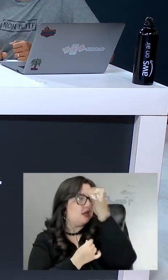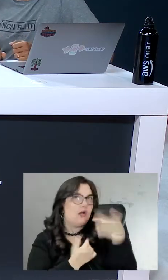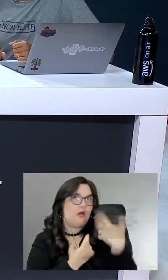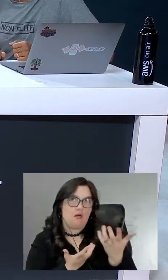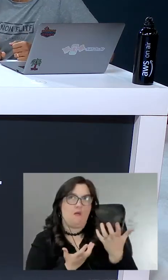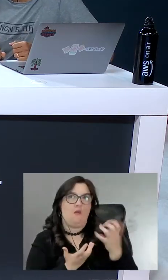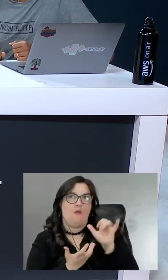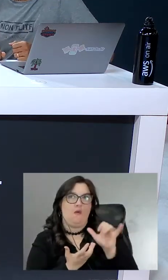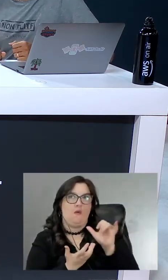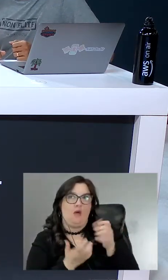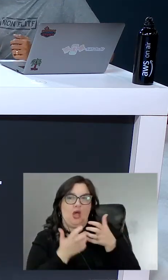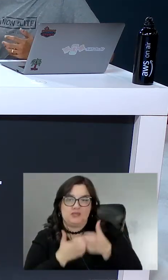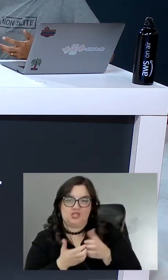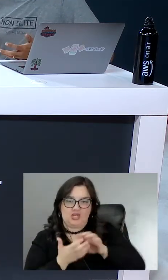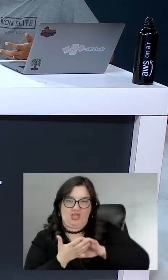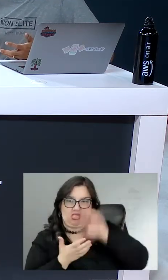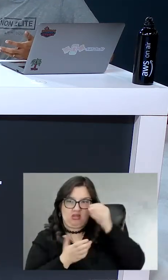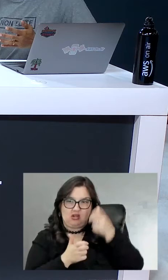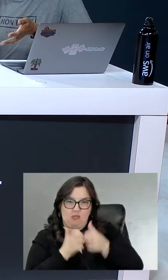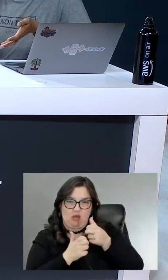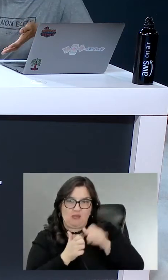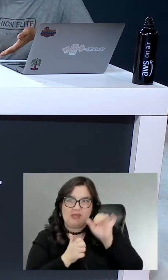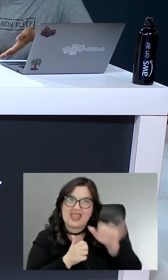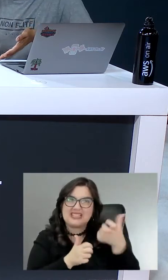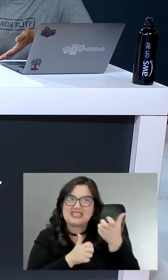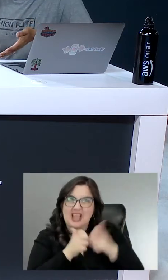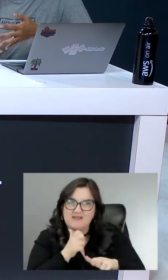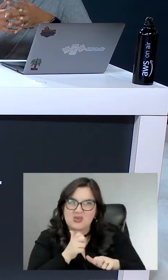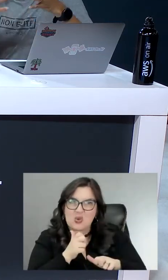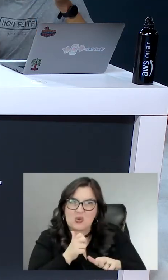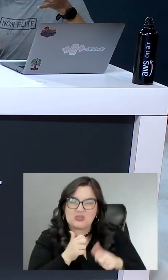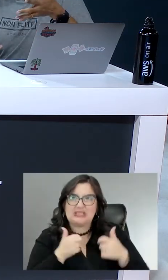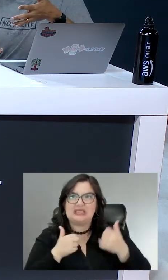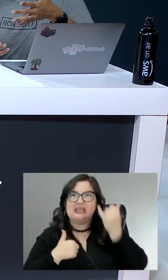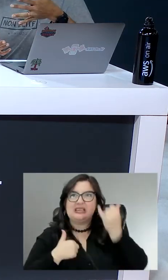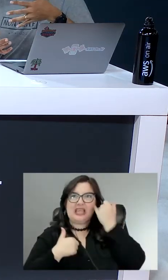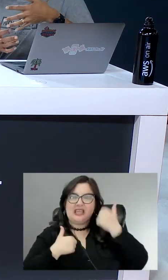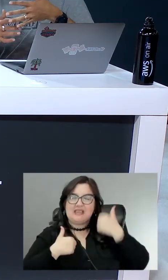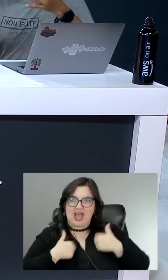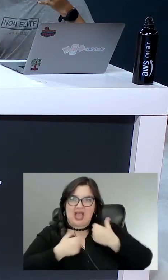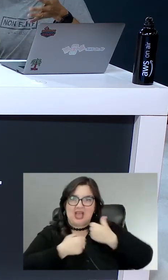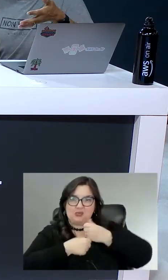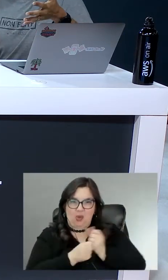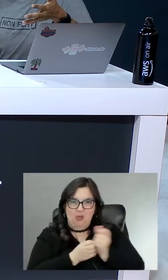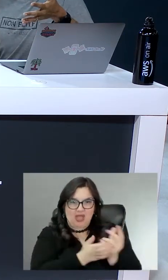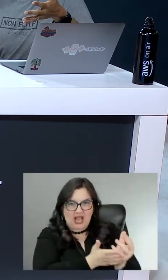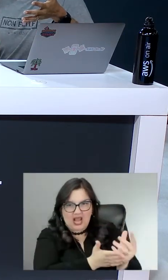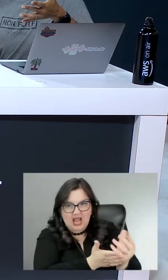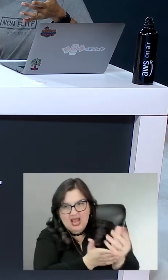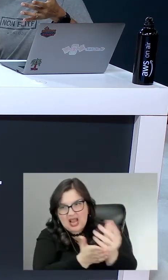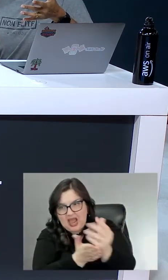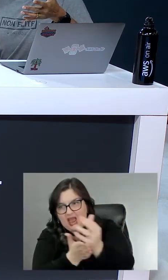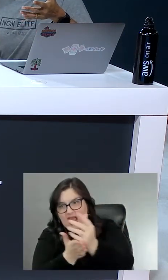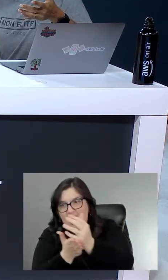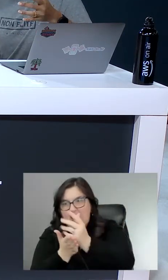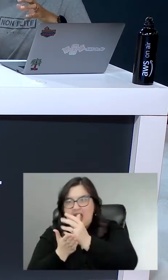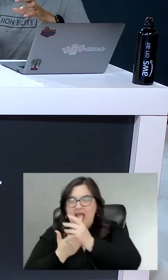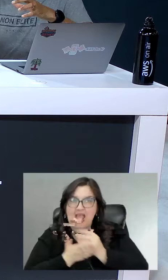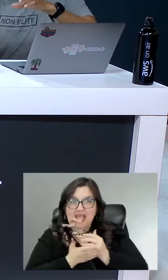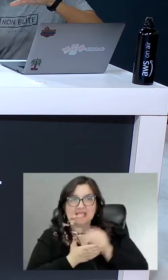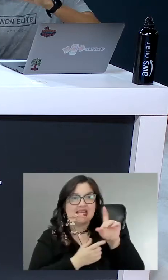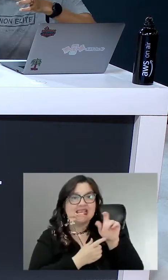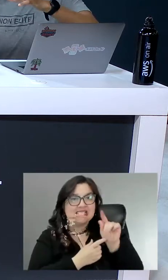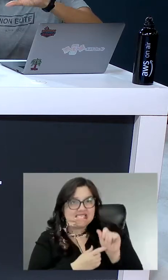learning problem it is, Yeah. right? If I were to go build this, I have to collect all these data sets and figure out